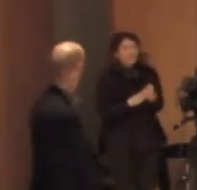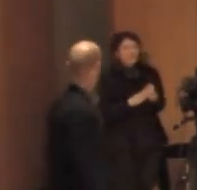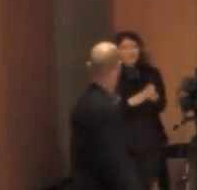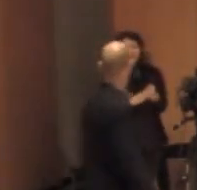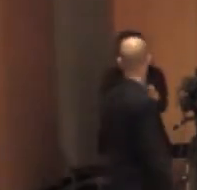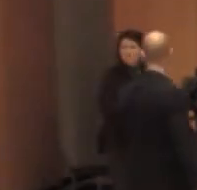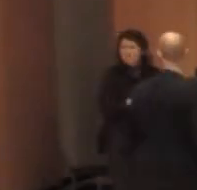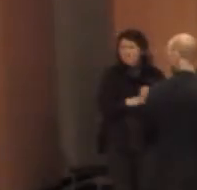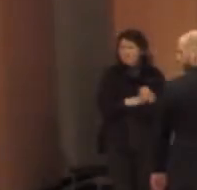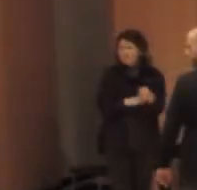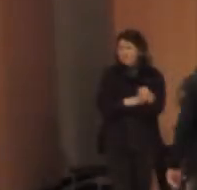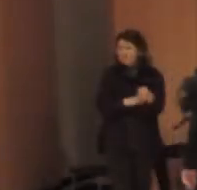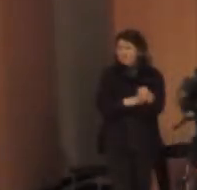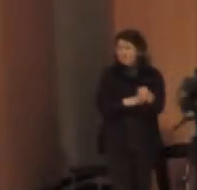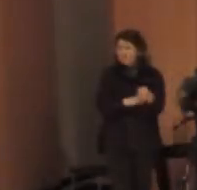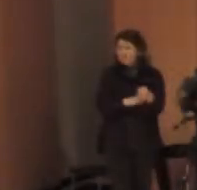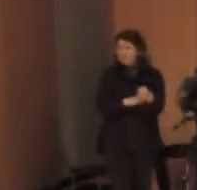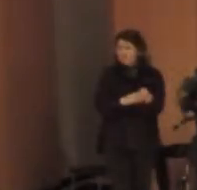e